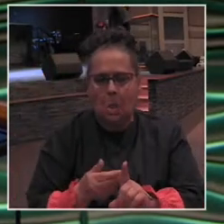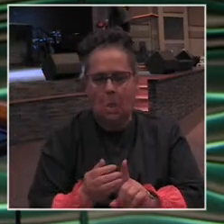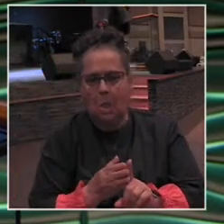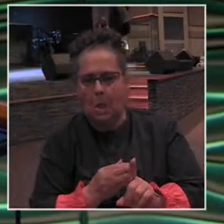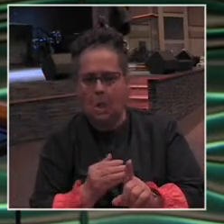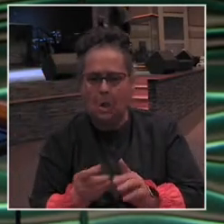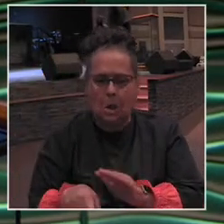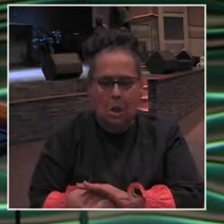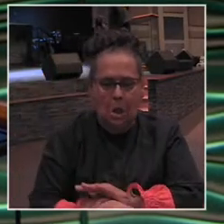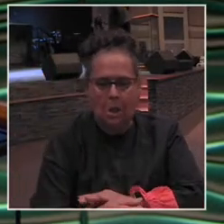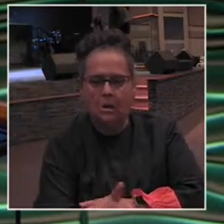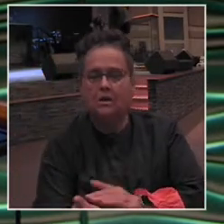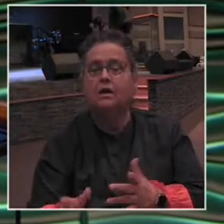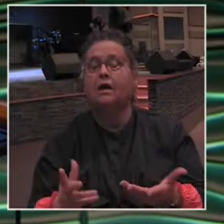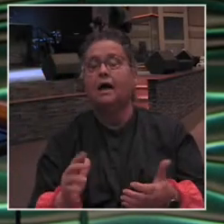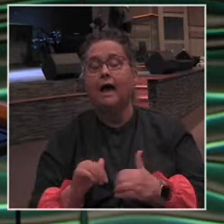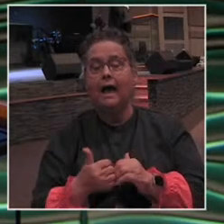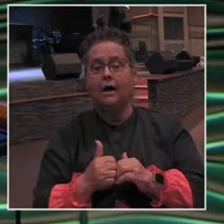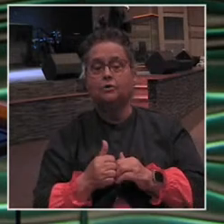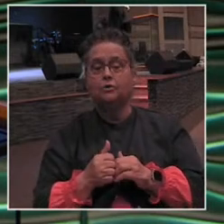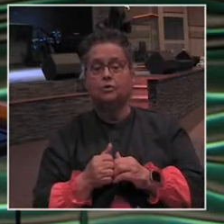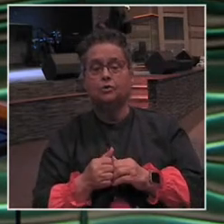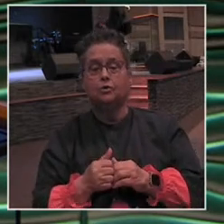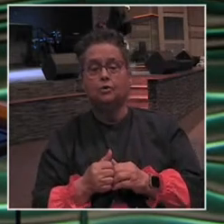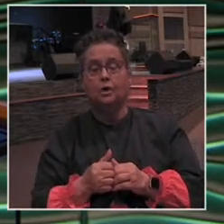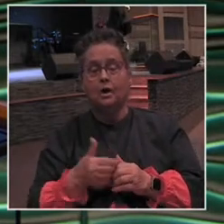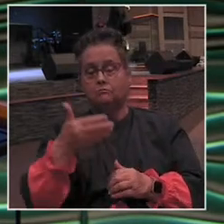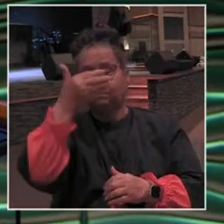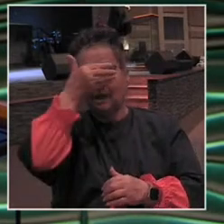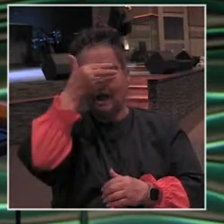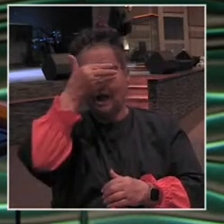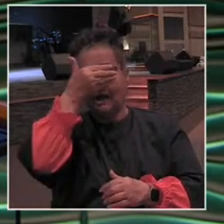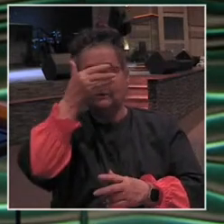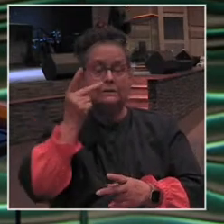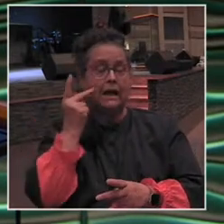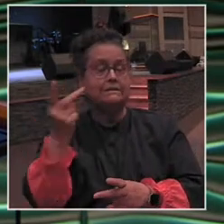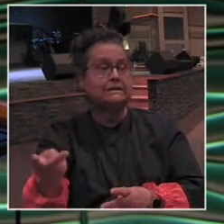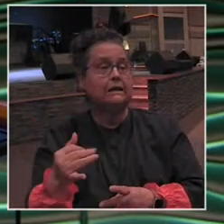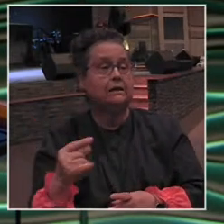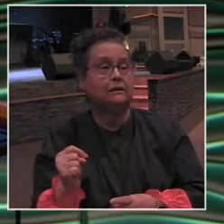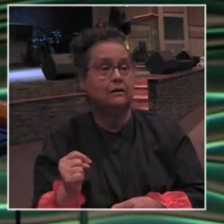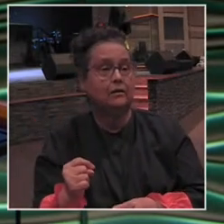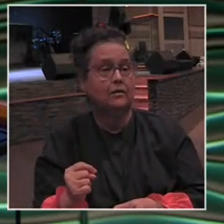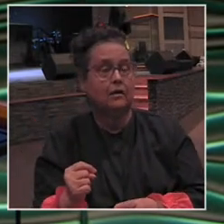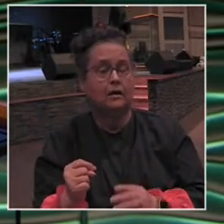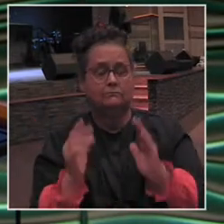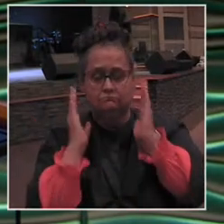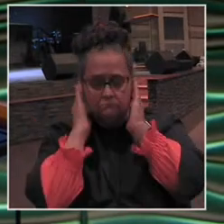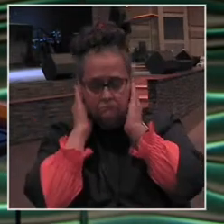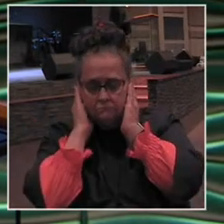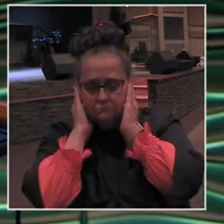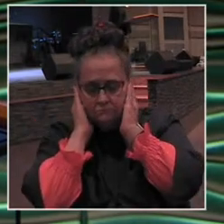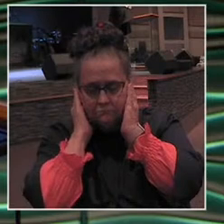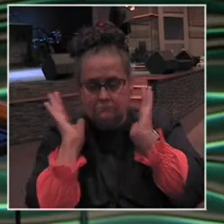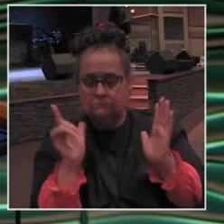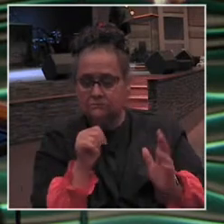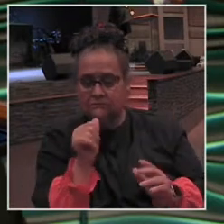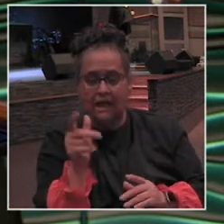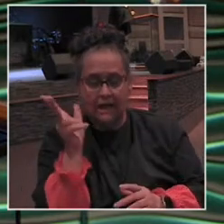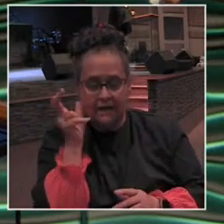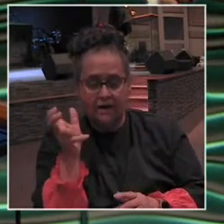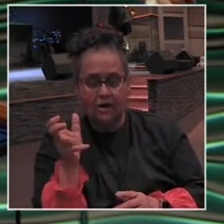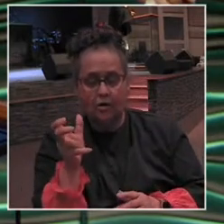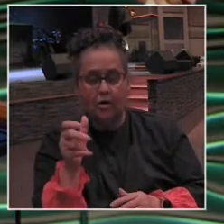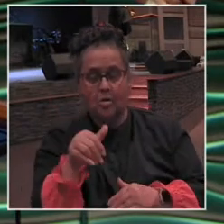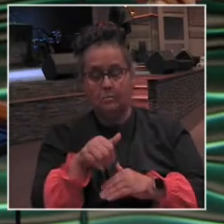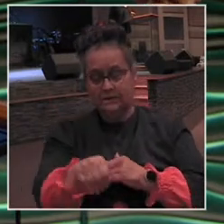to manipulate you, to be able to put something over your eyes so that you don't see it, to be able to plug up your ears so that you don't hear it. But he sent a